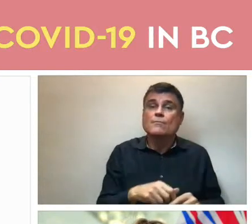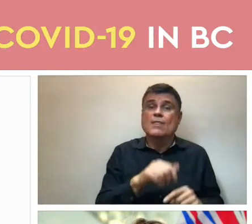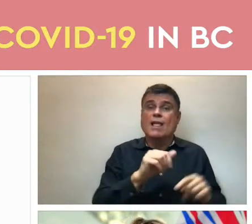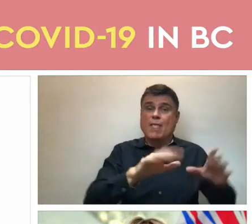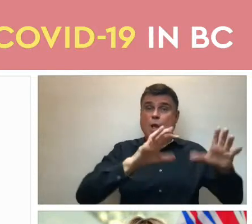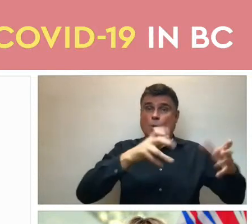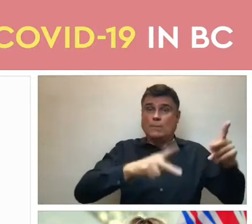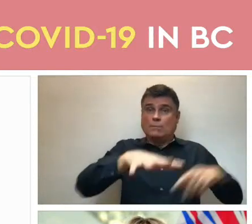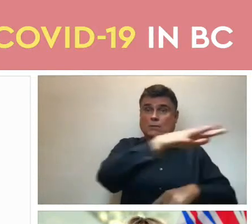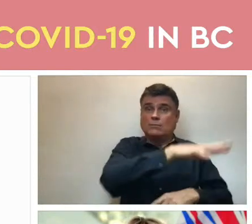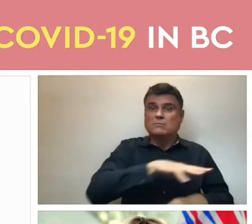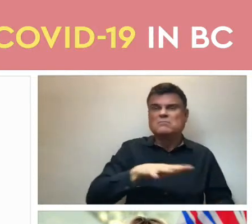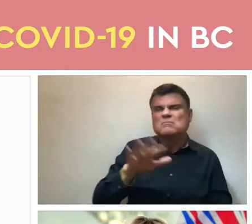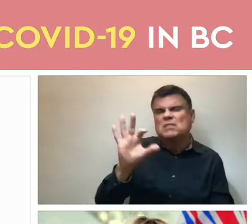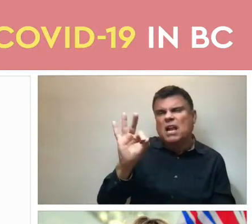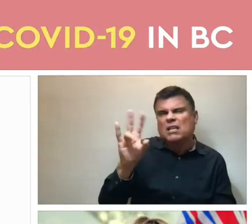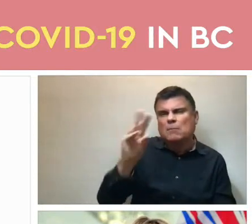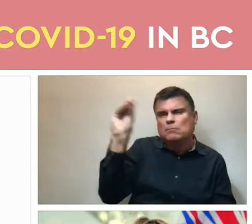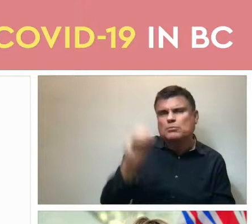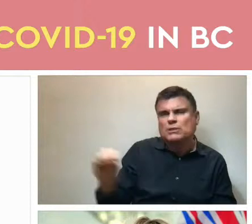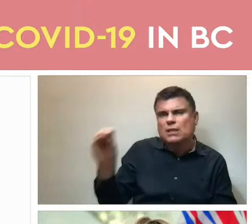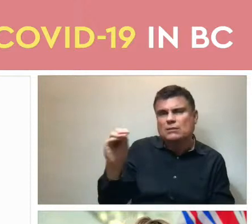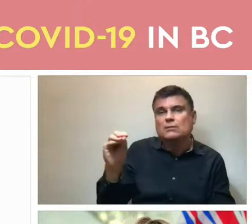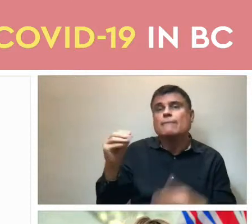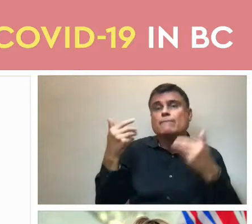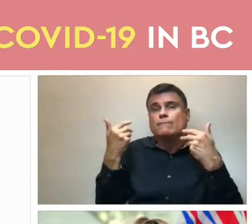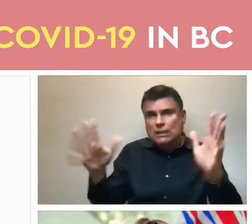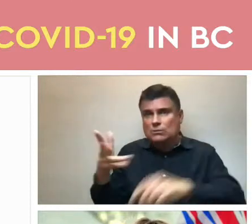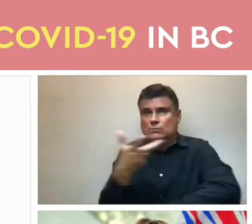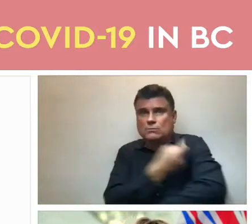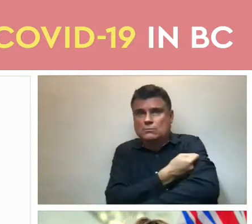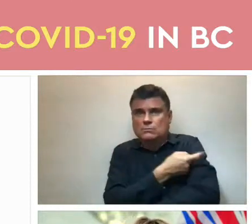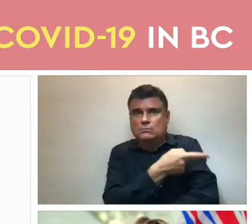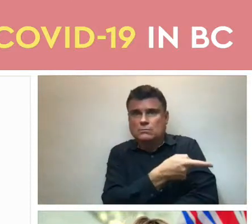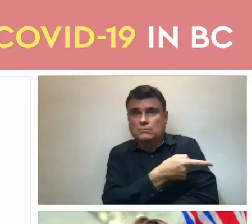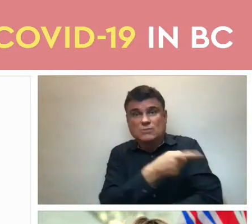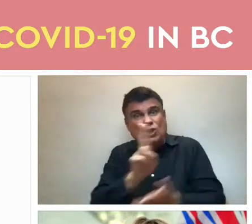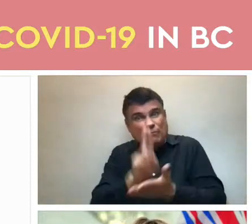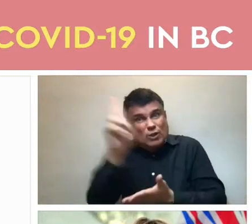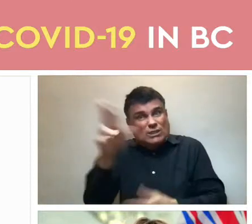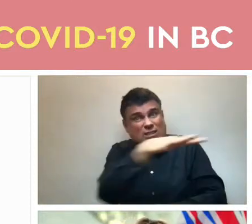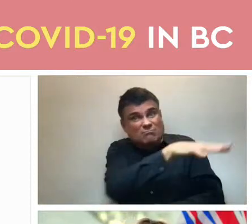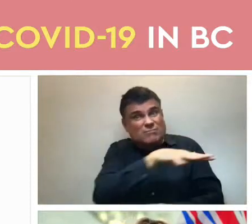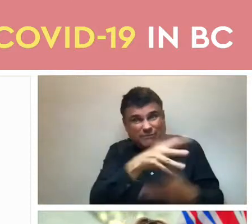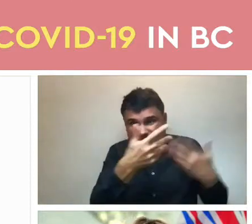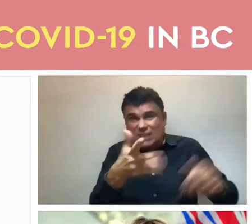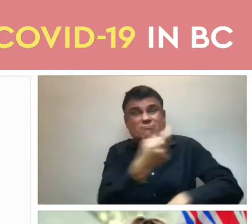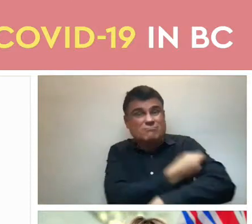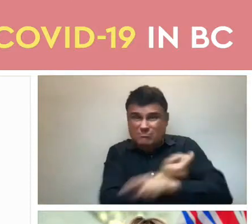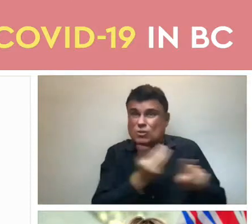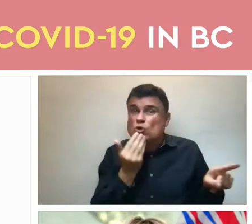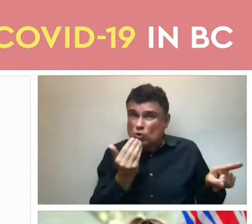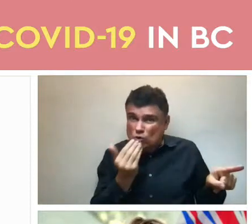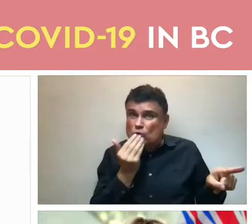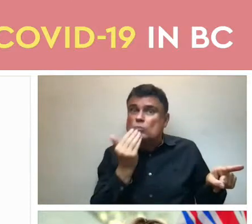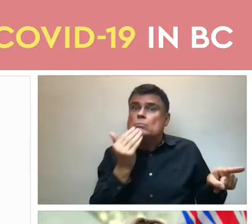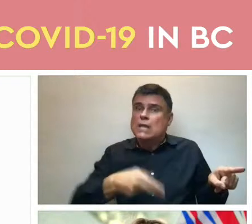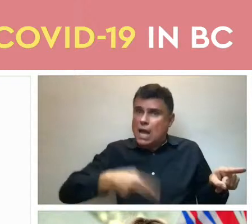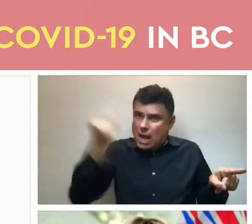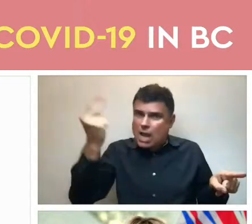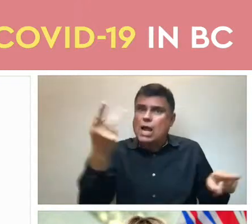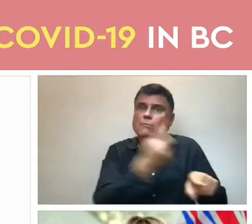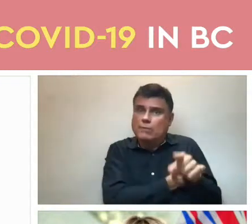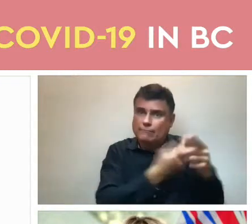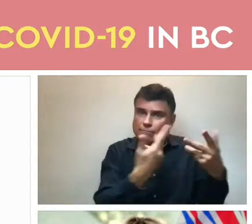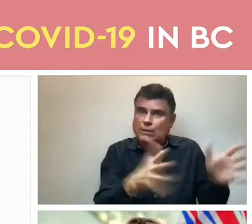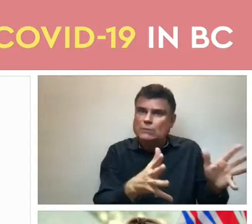About 97% of the university community at Uvic has been vaccinated, so we